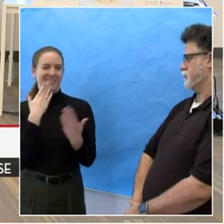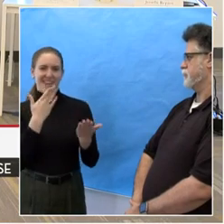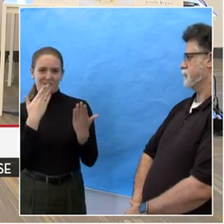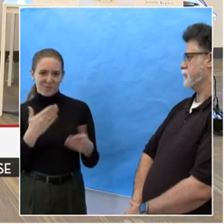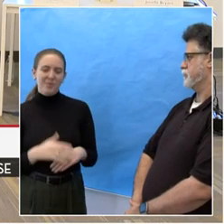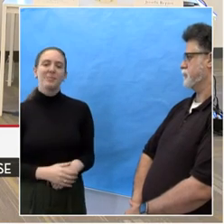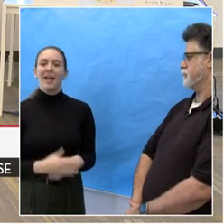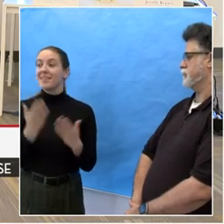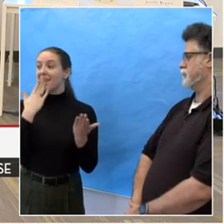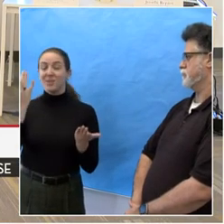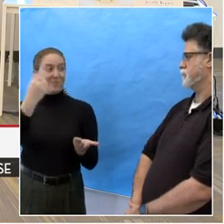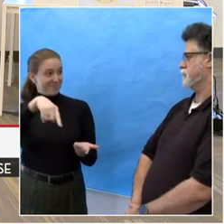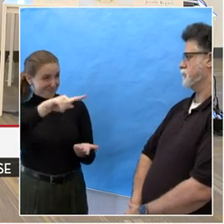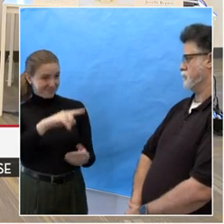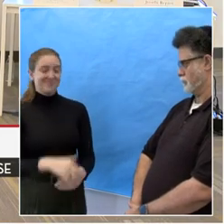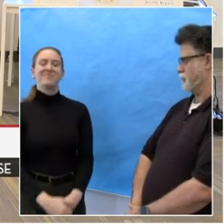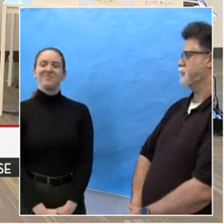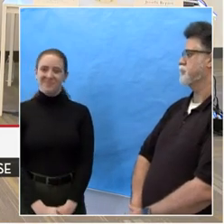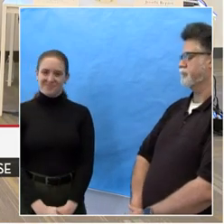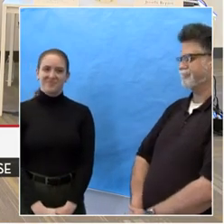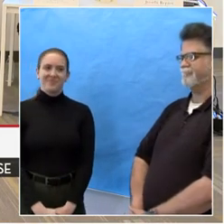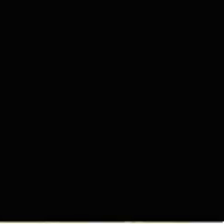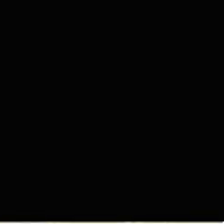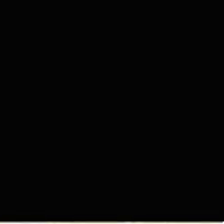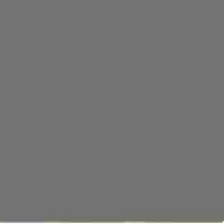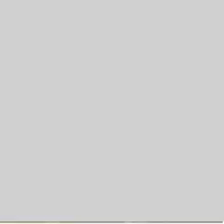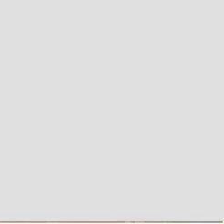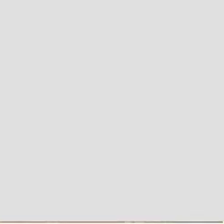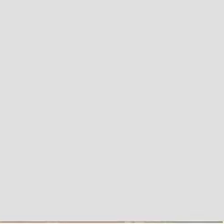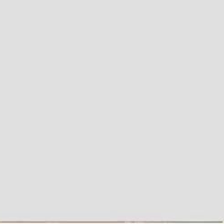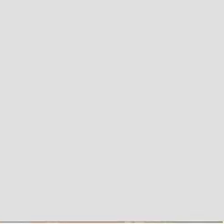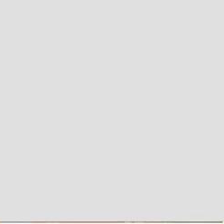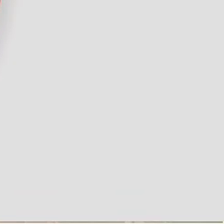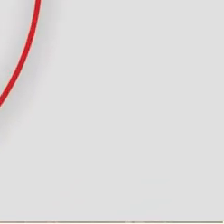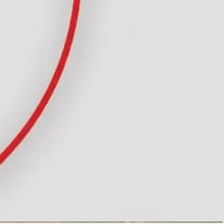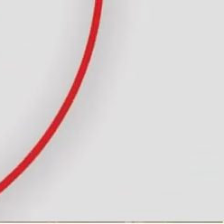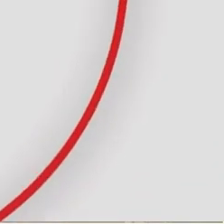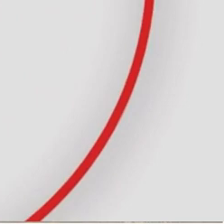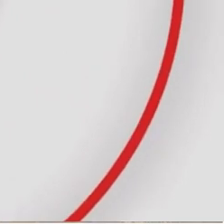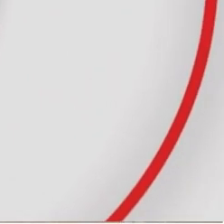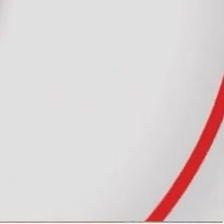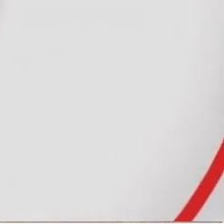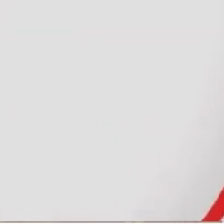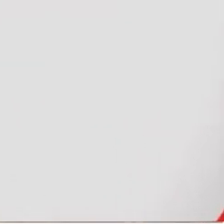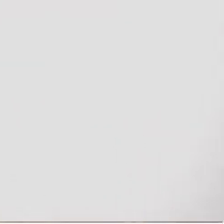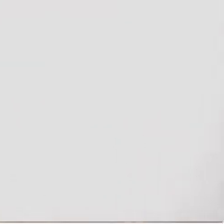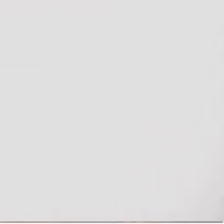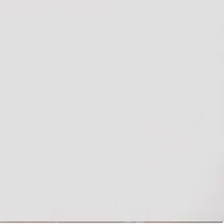And thank you, guys. Thank you. Yeah, good.